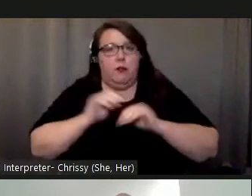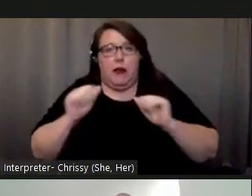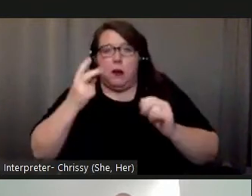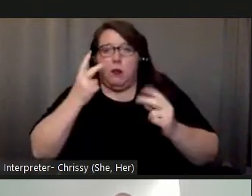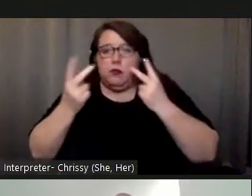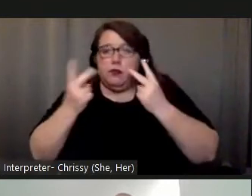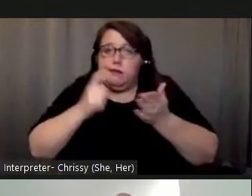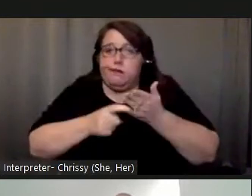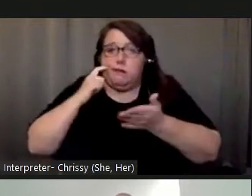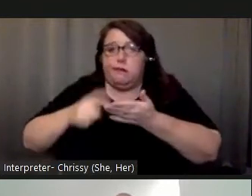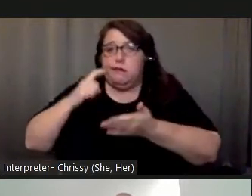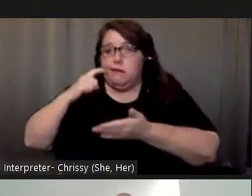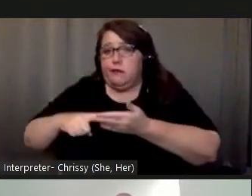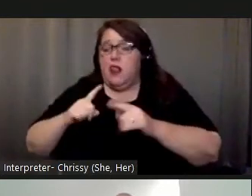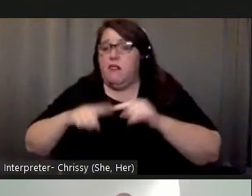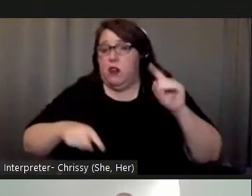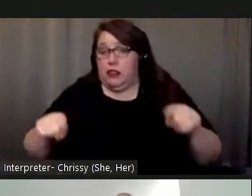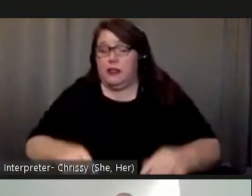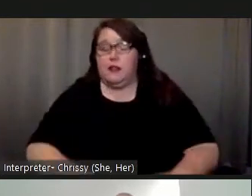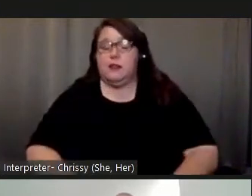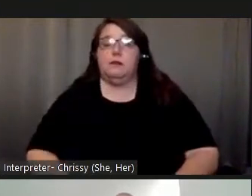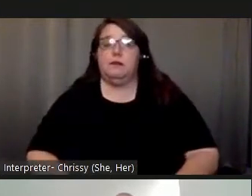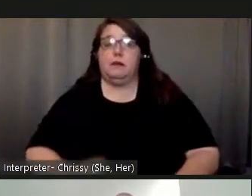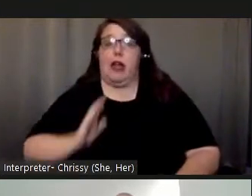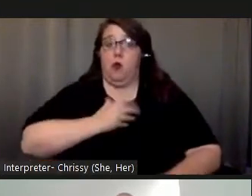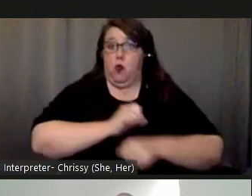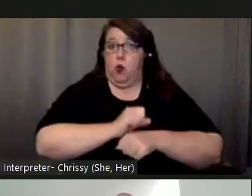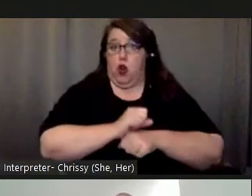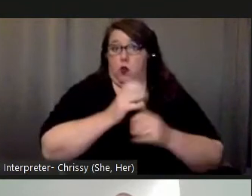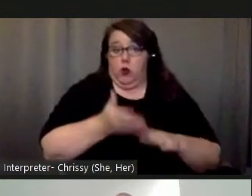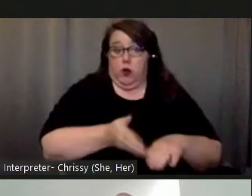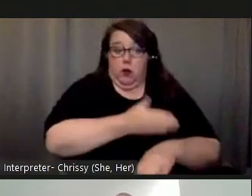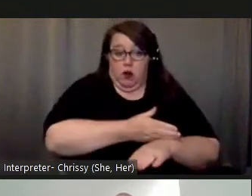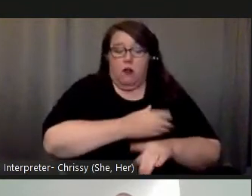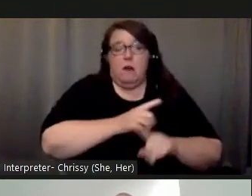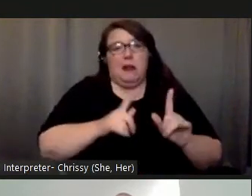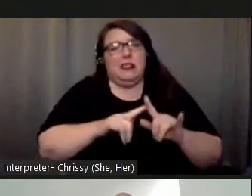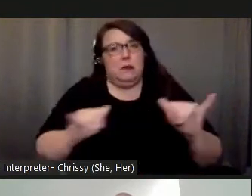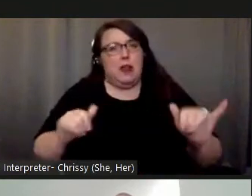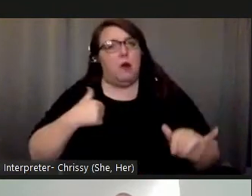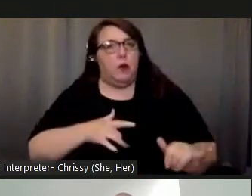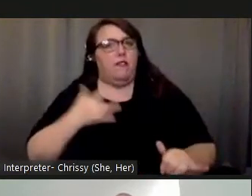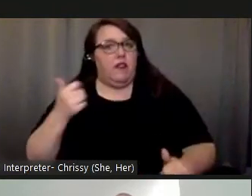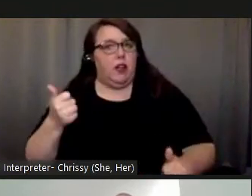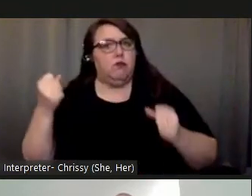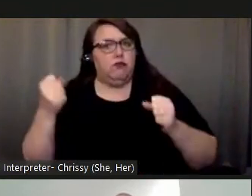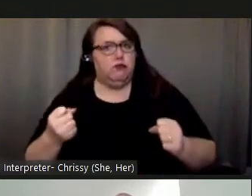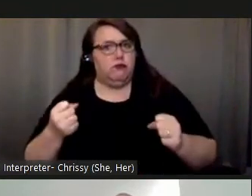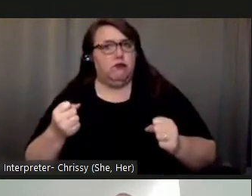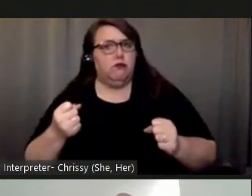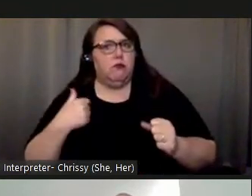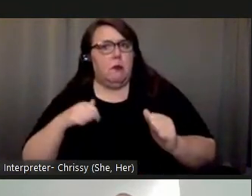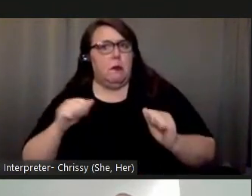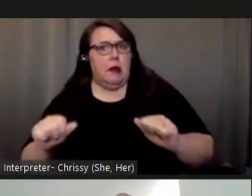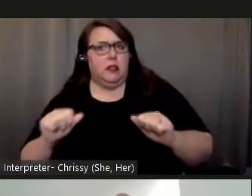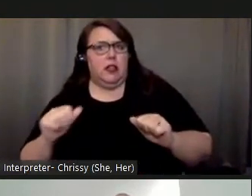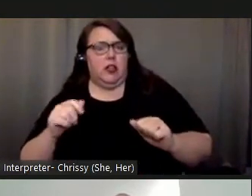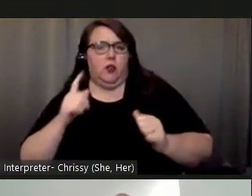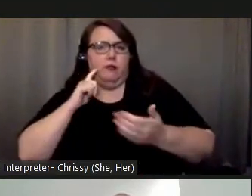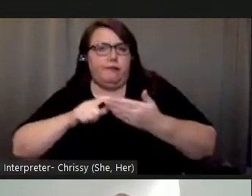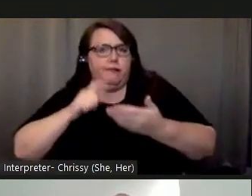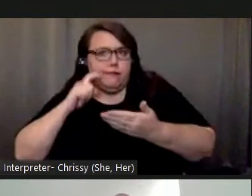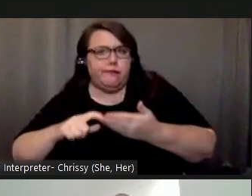So continuing to try and improve the work we're doing, but at this point feeling pretty good about the capacity we have in the state and the fact